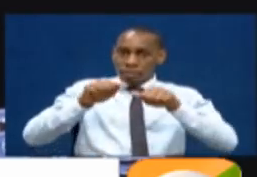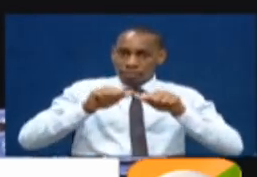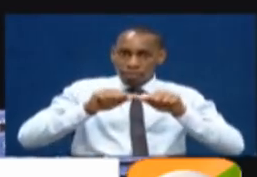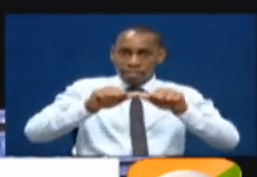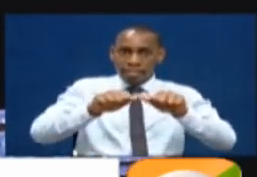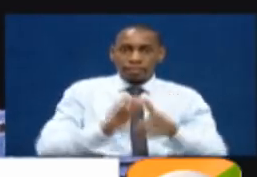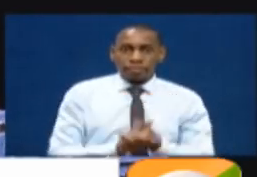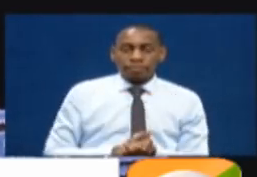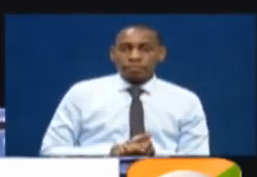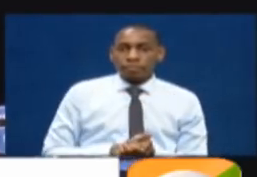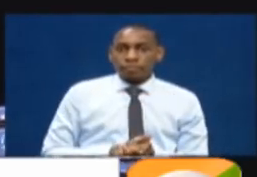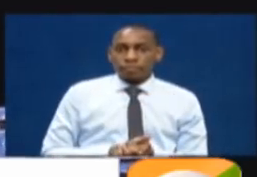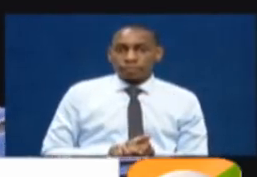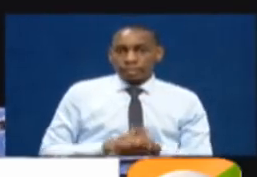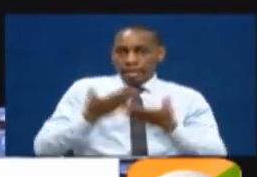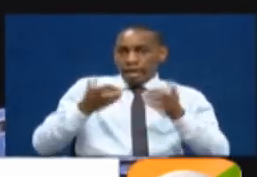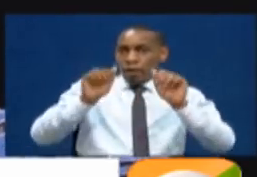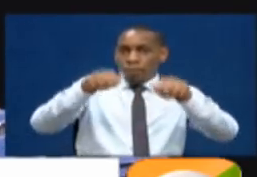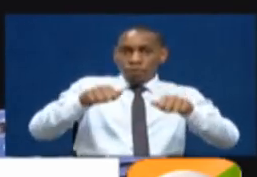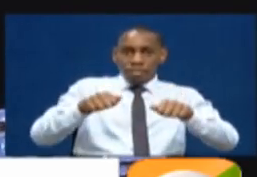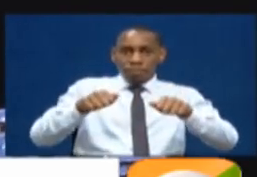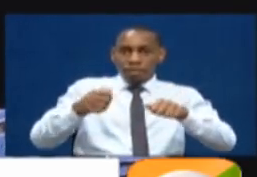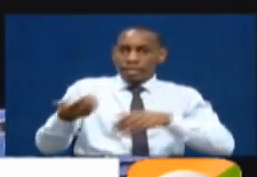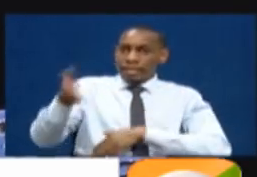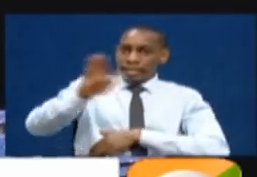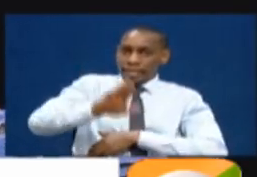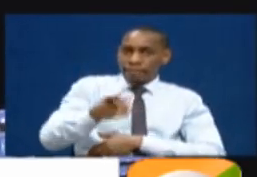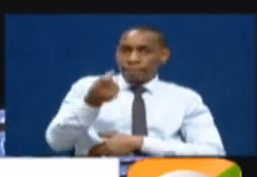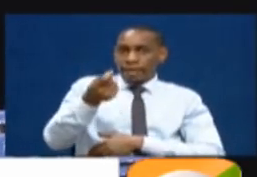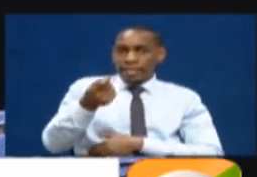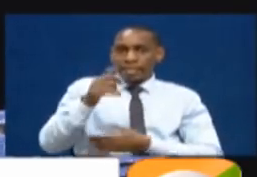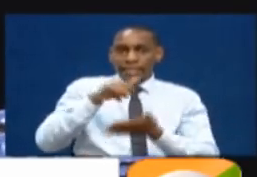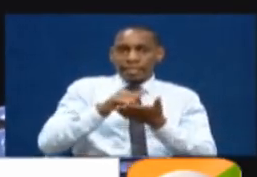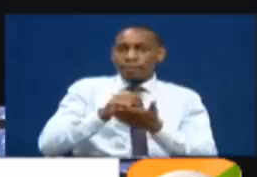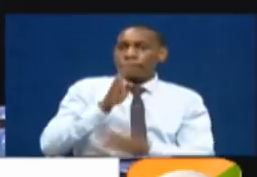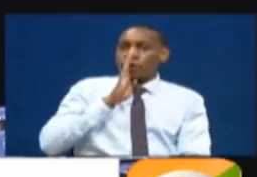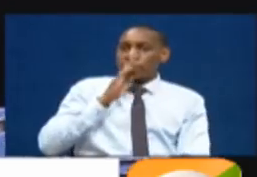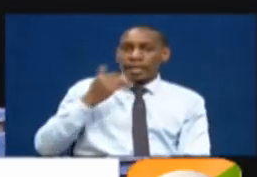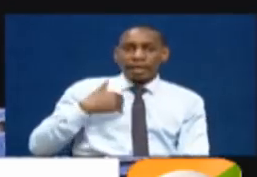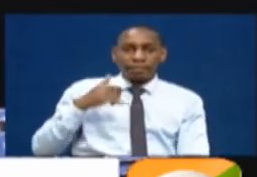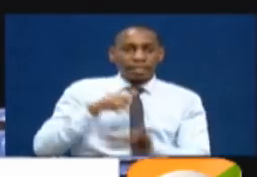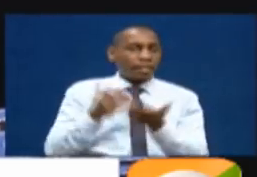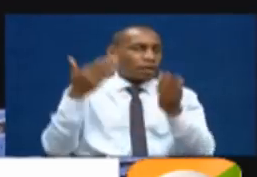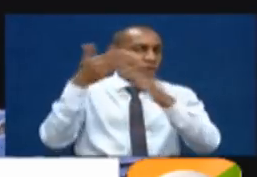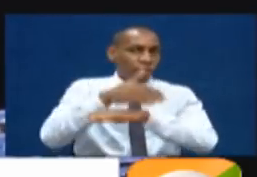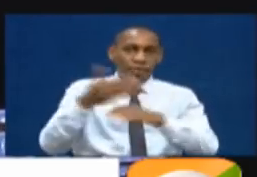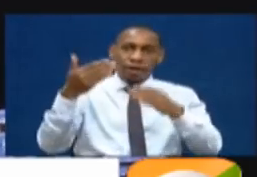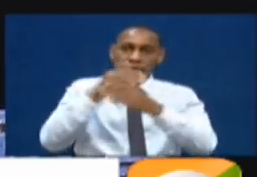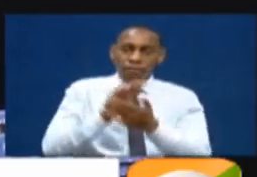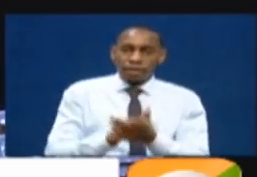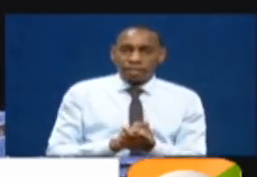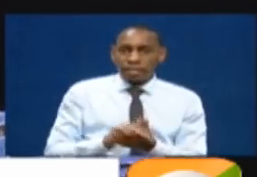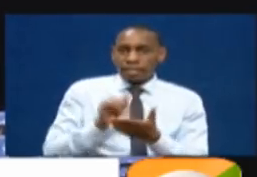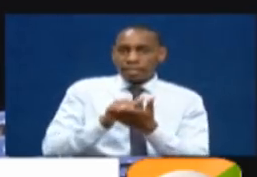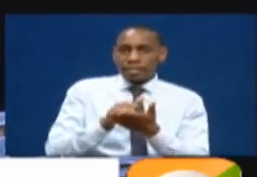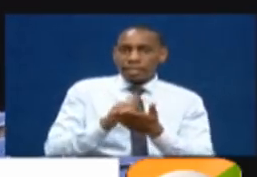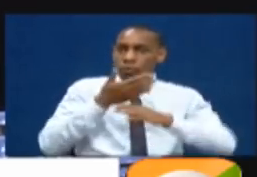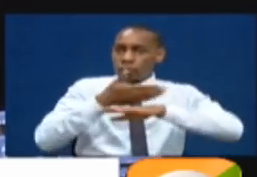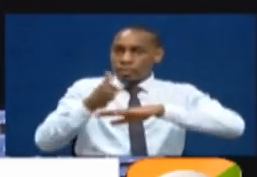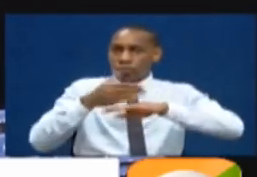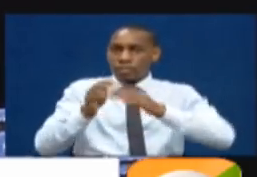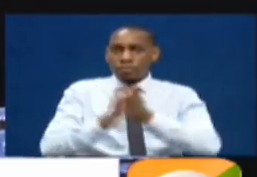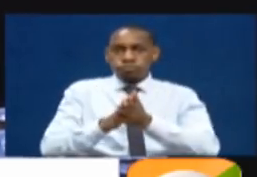is he fooling? How are we going to recover this money? The debt that we're in is successive decades of plunder and